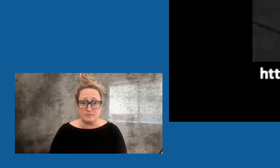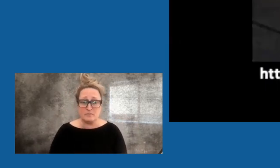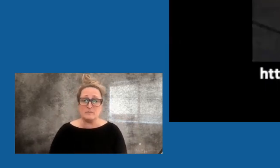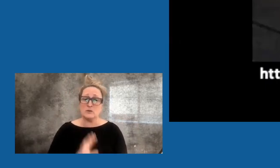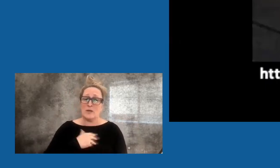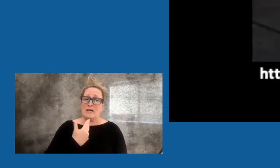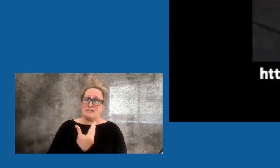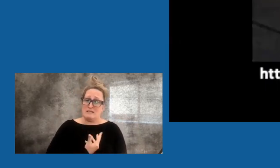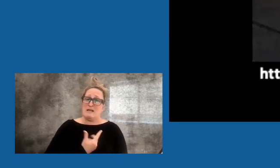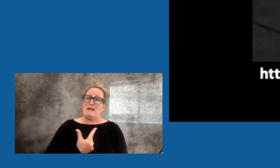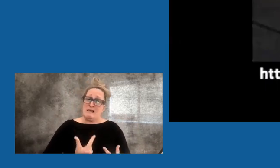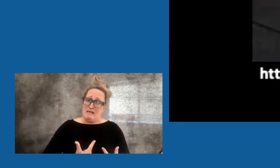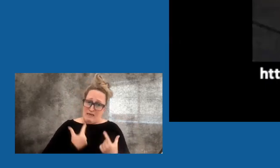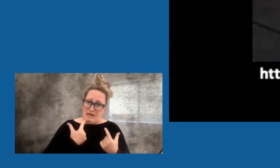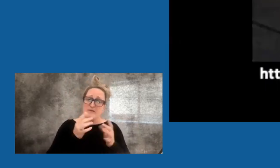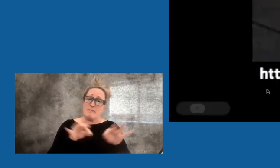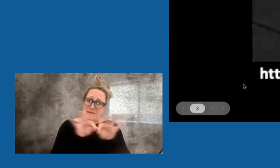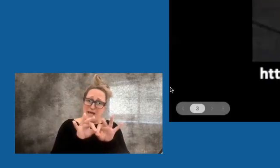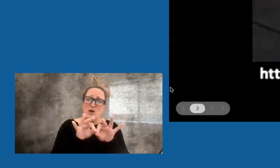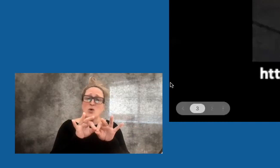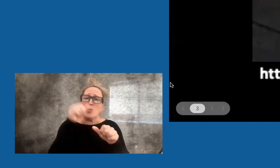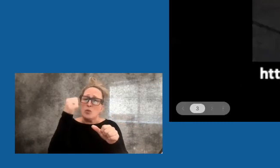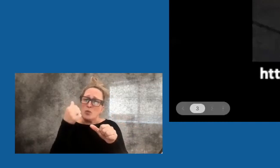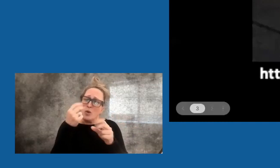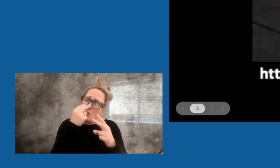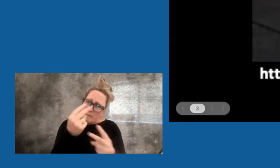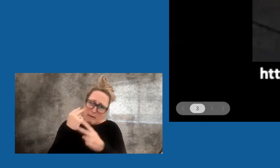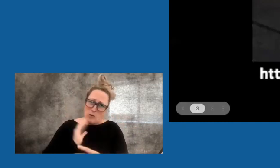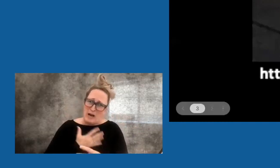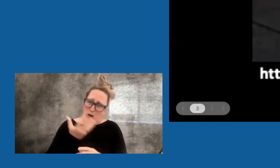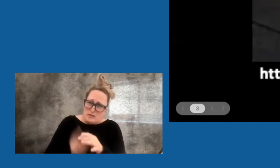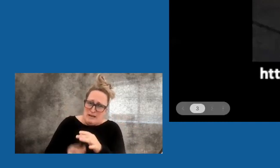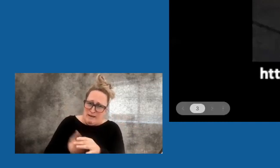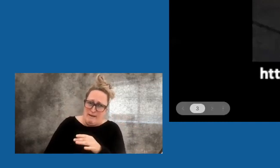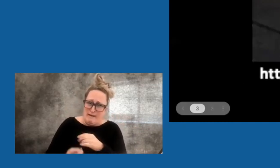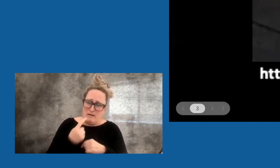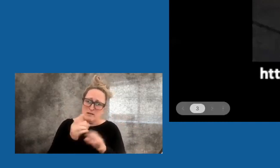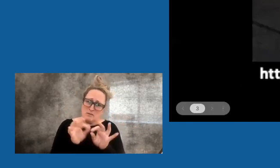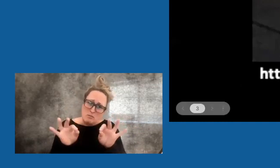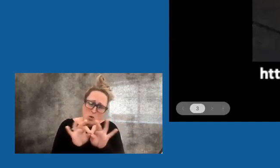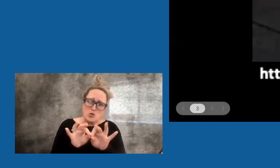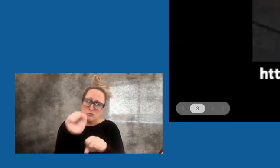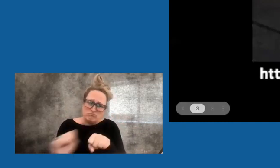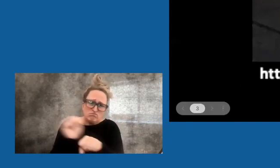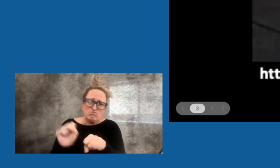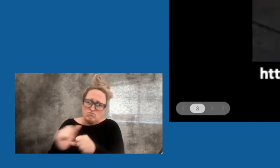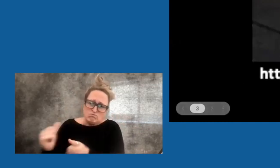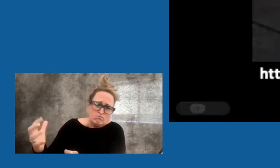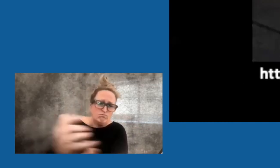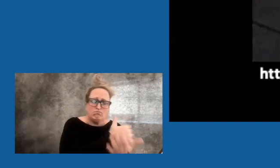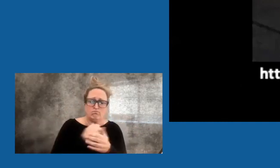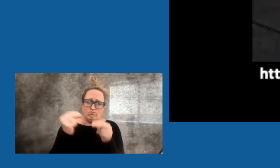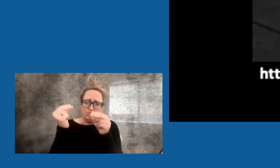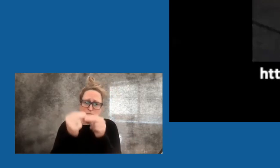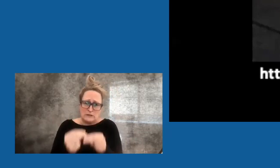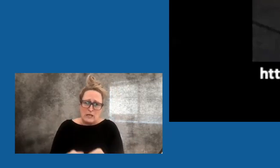Trans Lives Matter, Remembering Our Dead. So this is a very important website. This is where we pull the slides. They do all the emotional labor of collecting the slides.